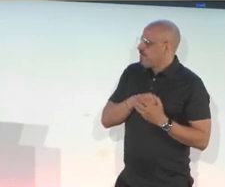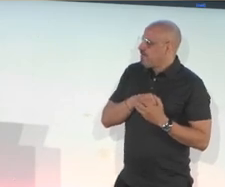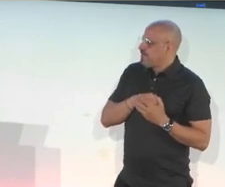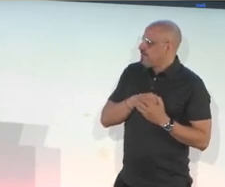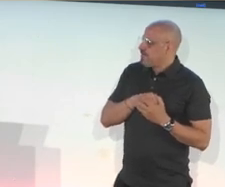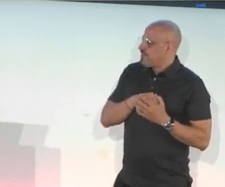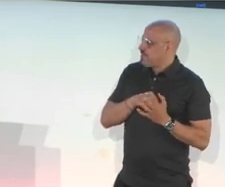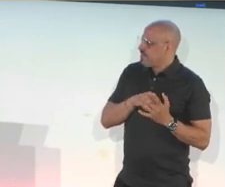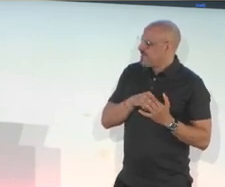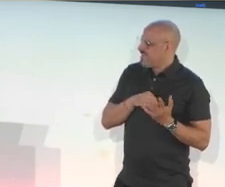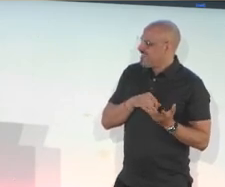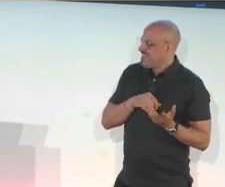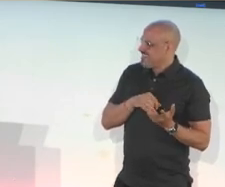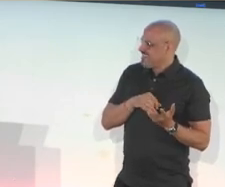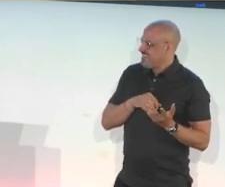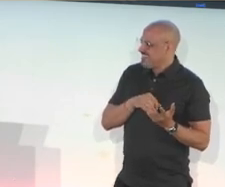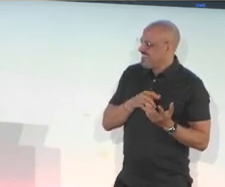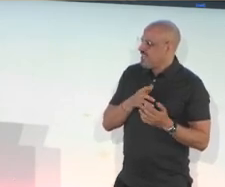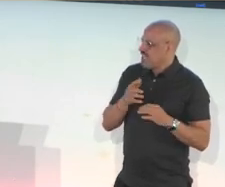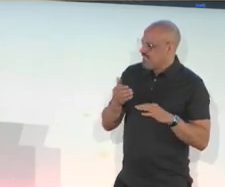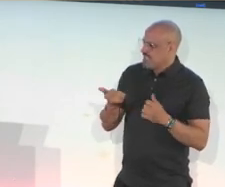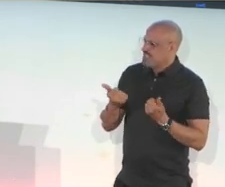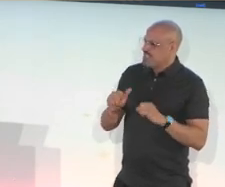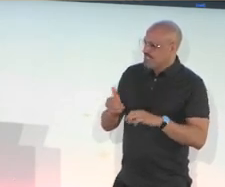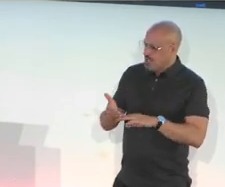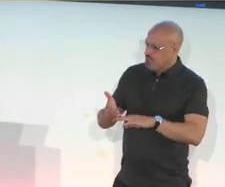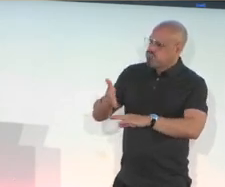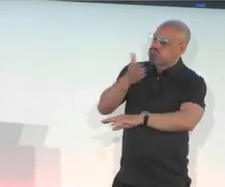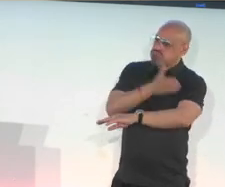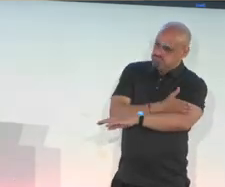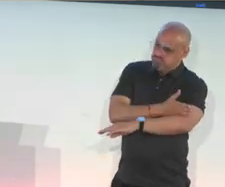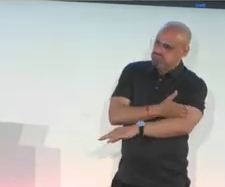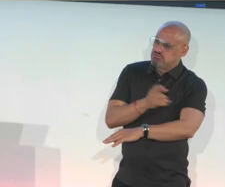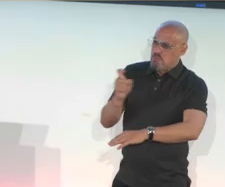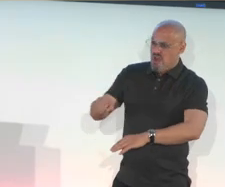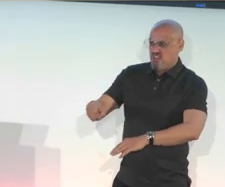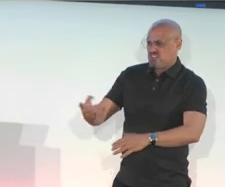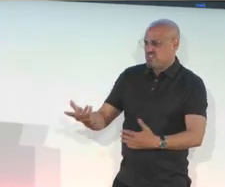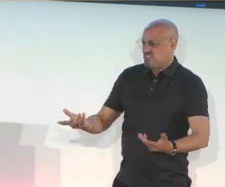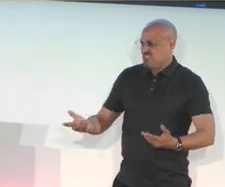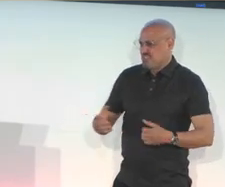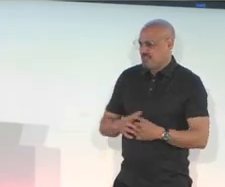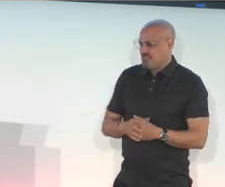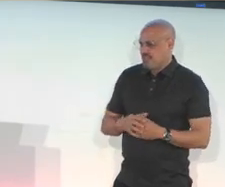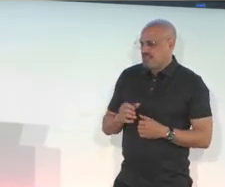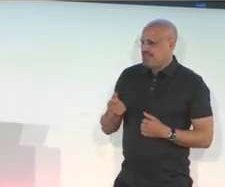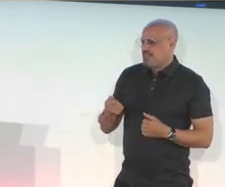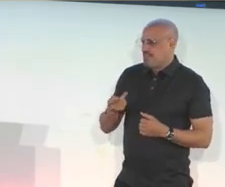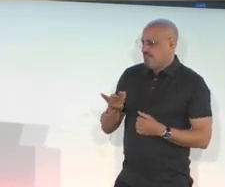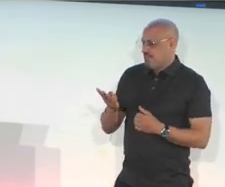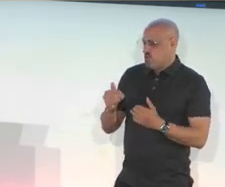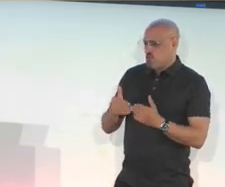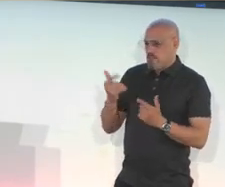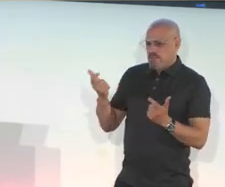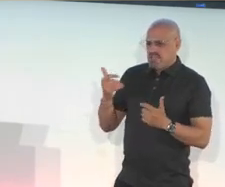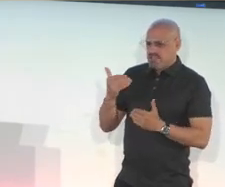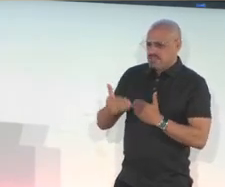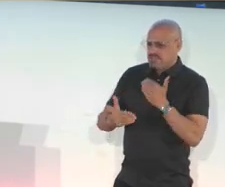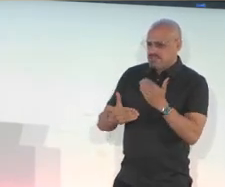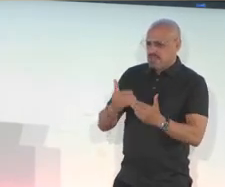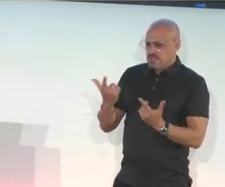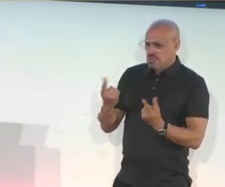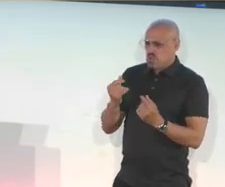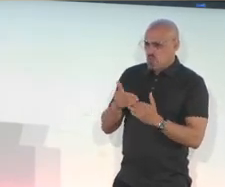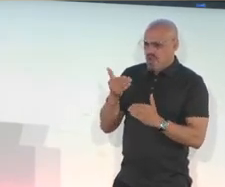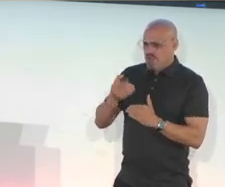that there is still a long way to go in this. There are a number of future steps that I'm going to take after this